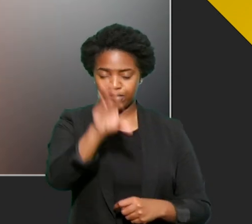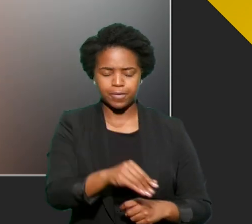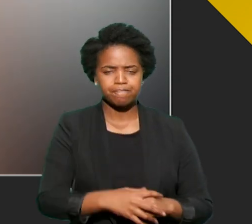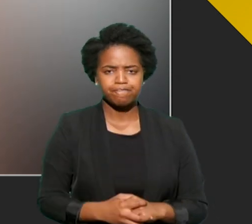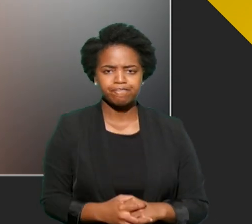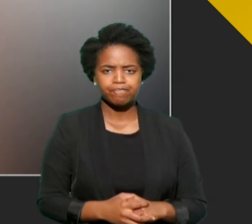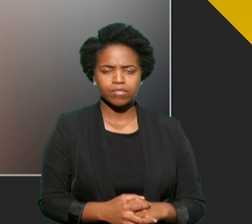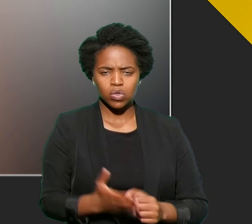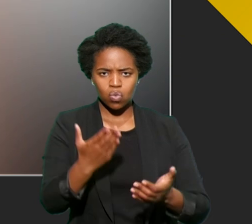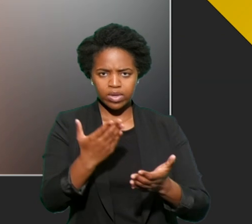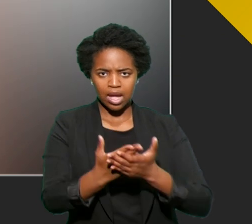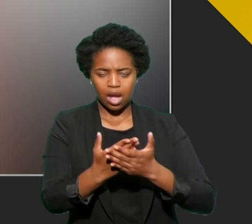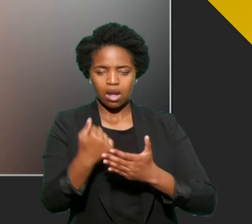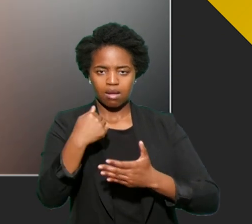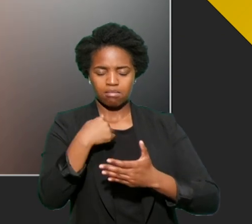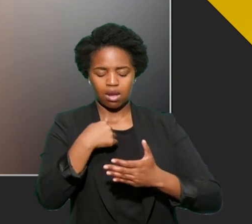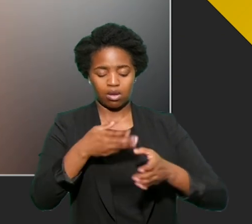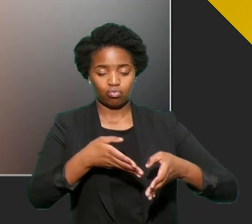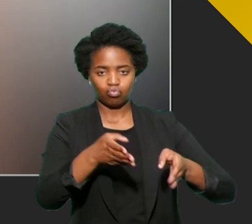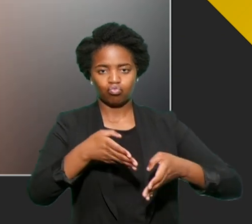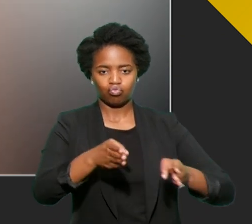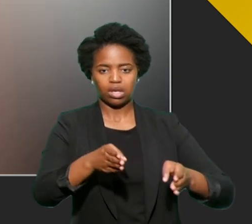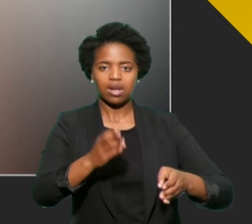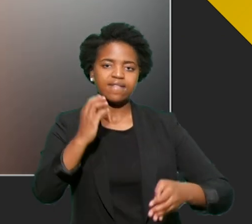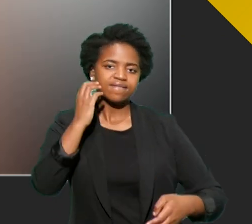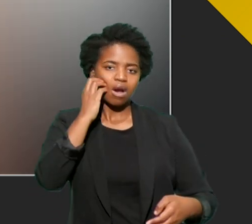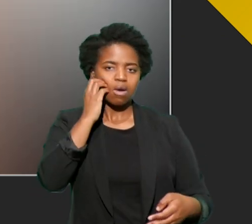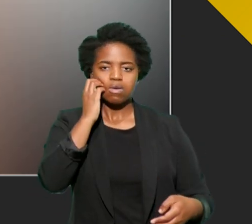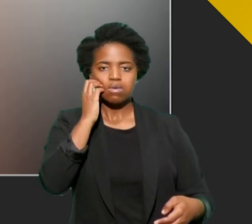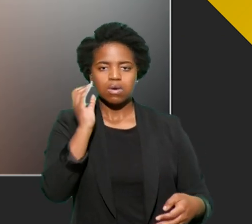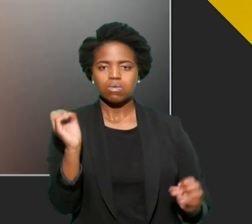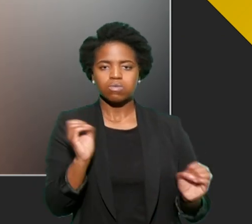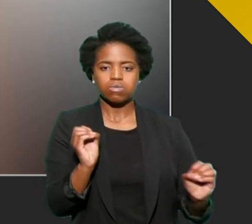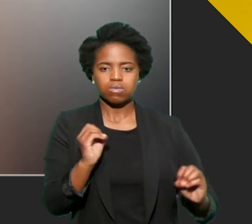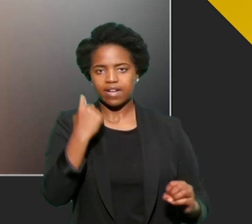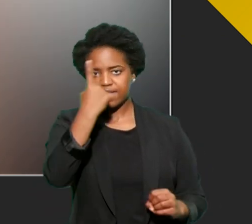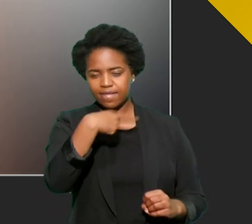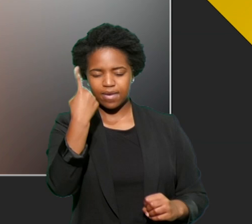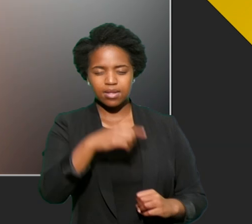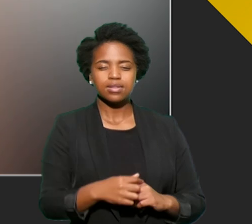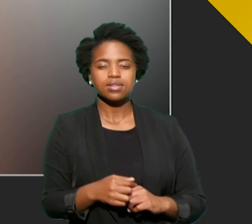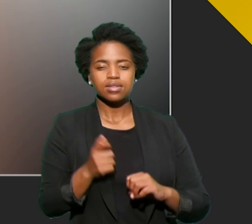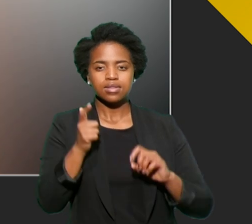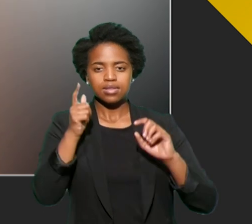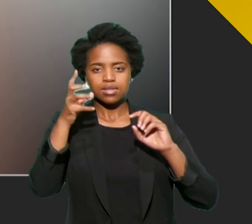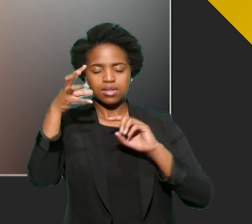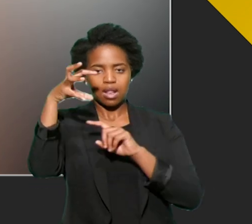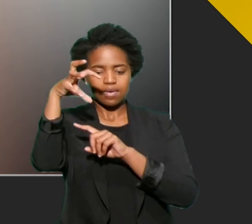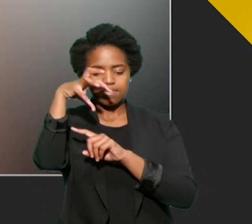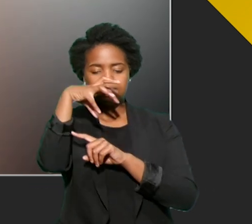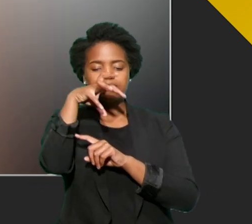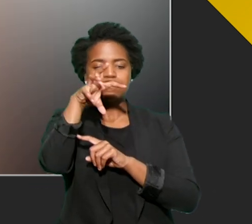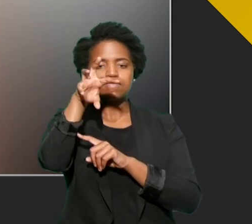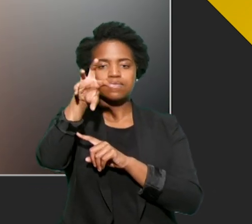You'll be able to walk into the street without your cell phone. A facial recognition camera will pick up your